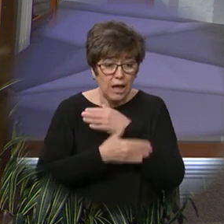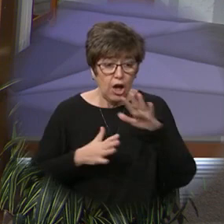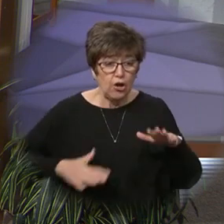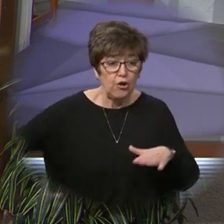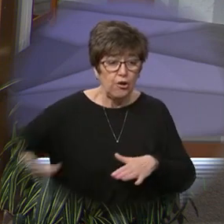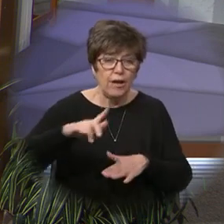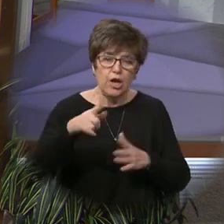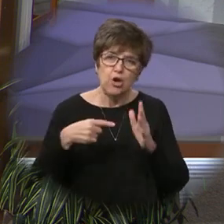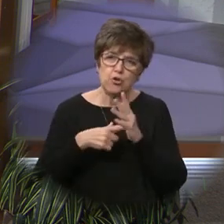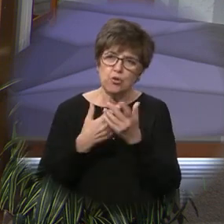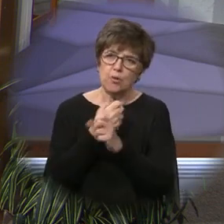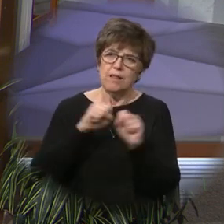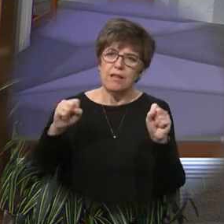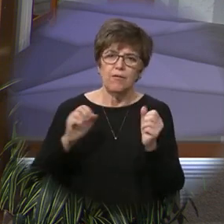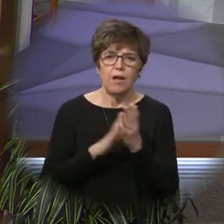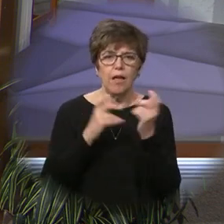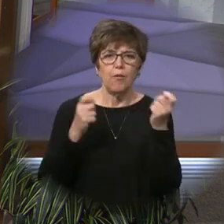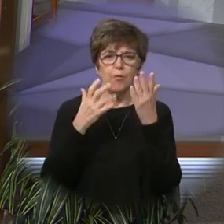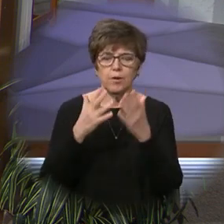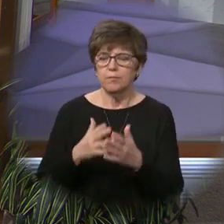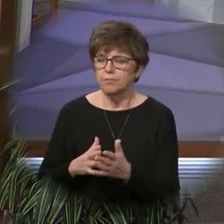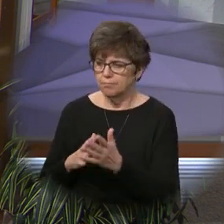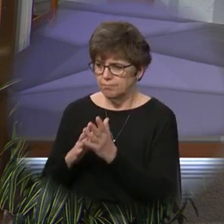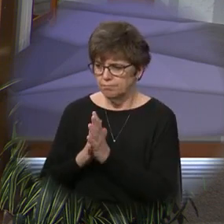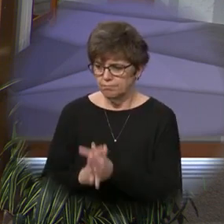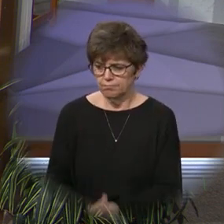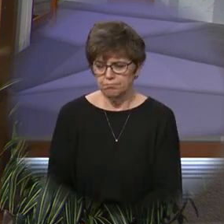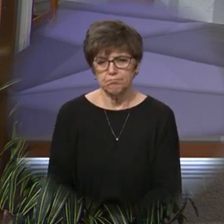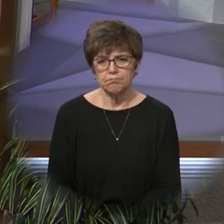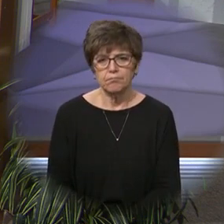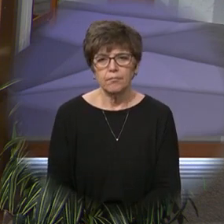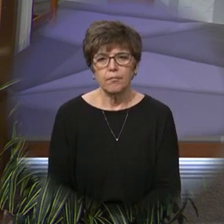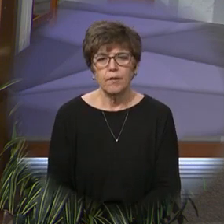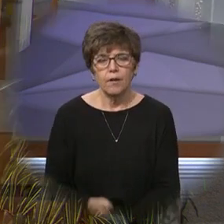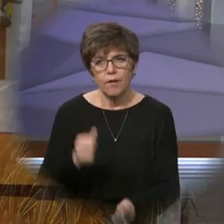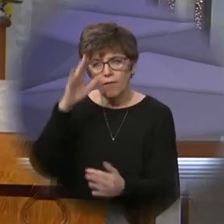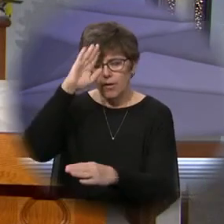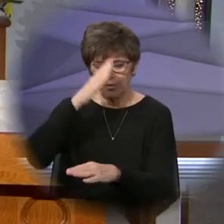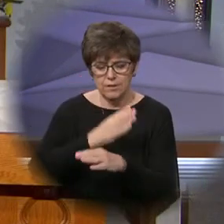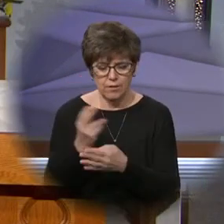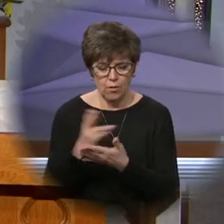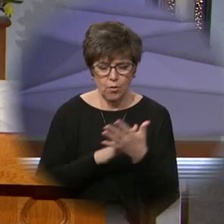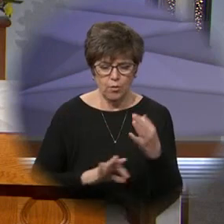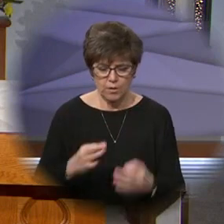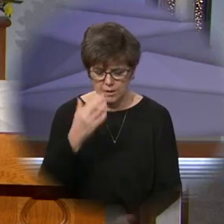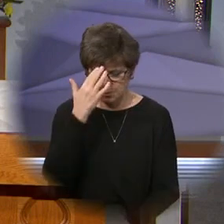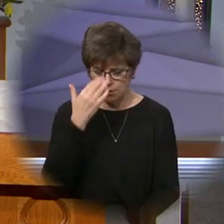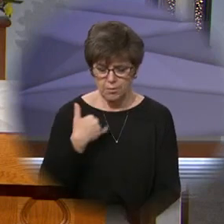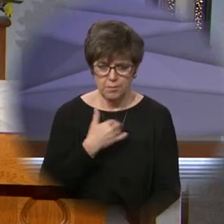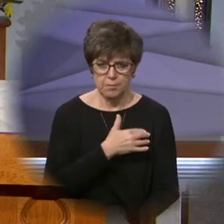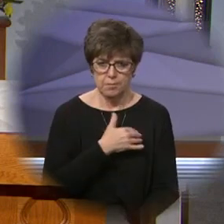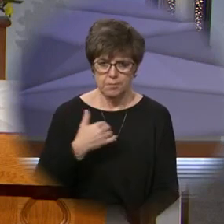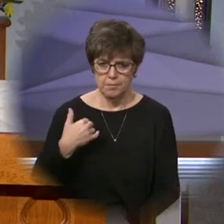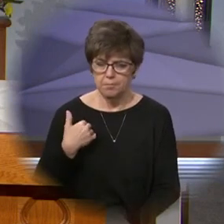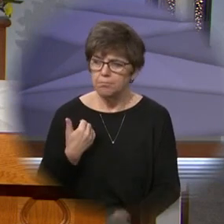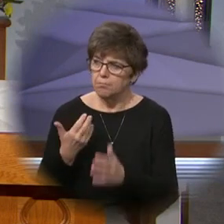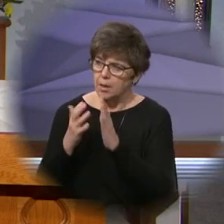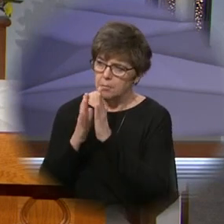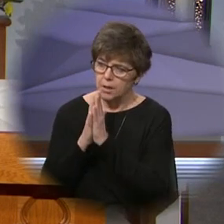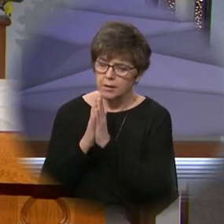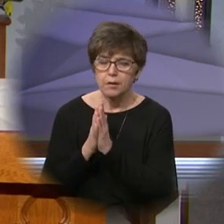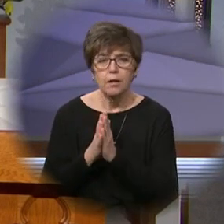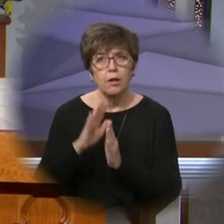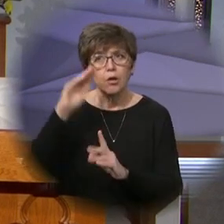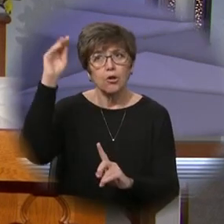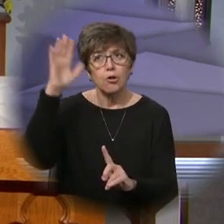his deliverance. Alleluia. In the name of the Father, and of the Son, and of the Holy Spirit. Amen.